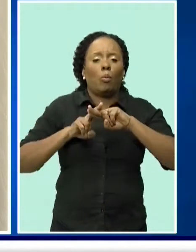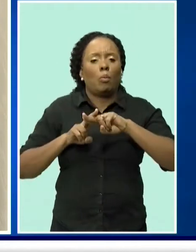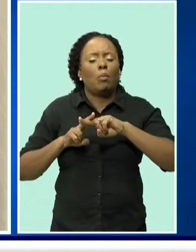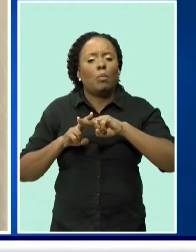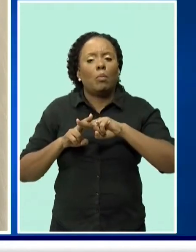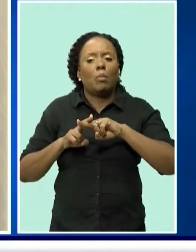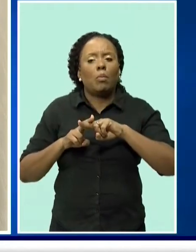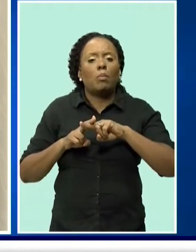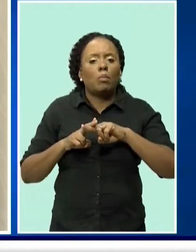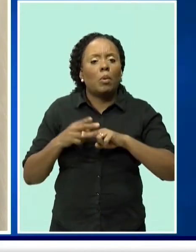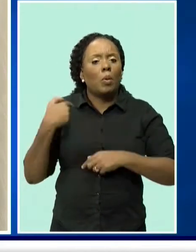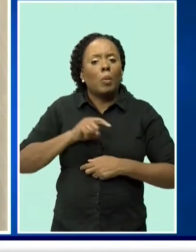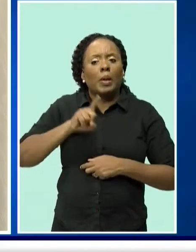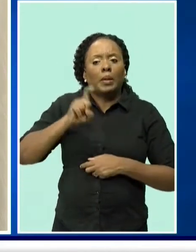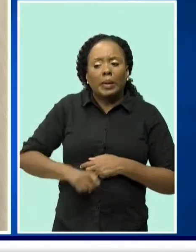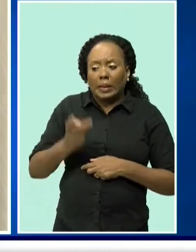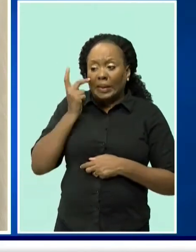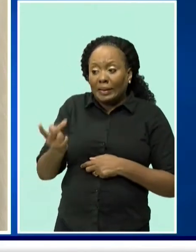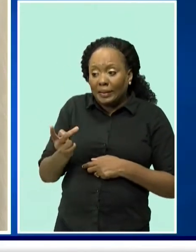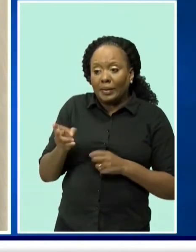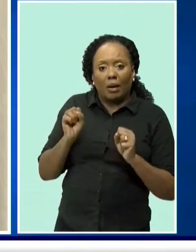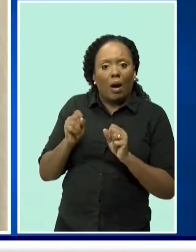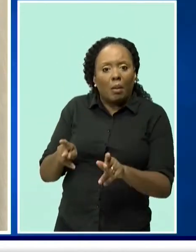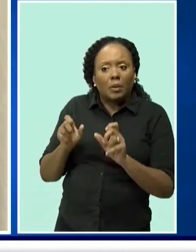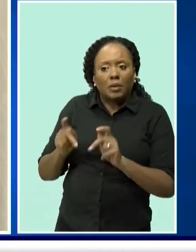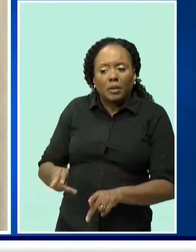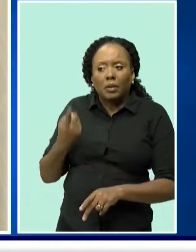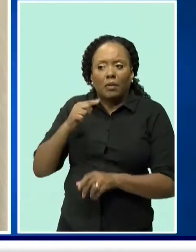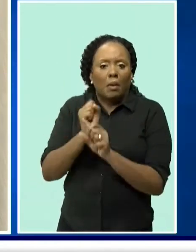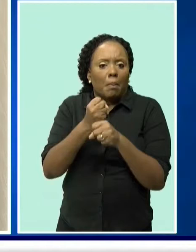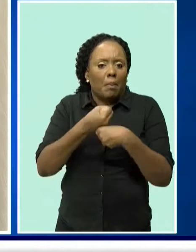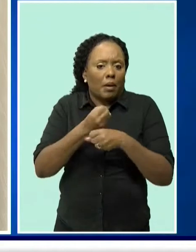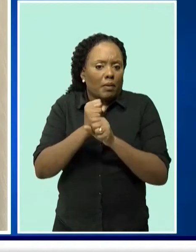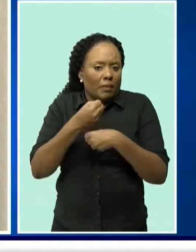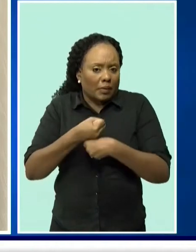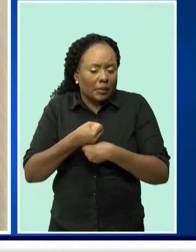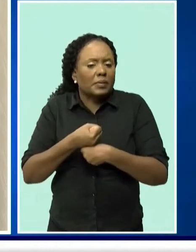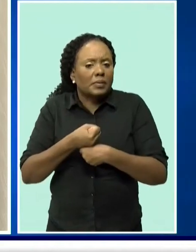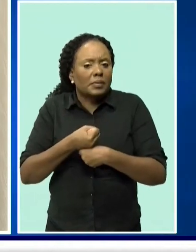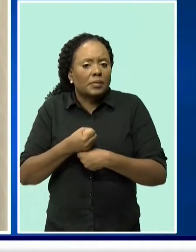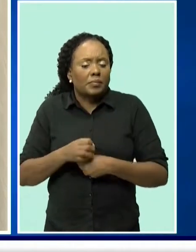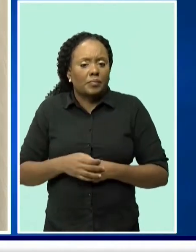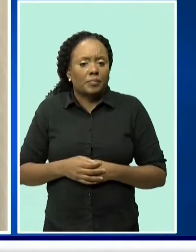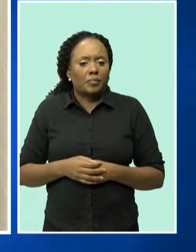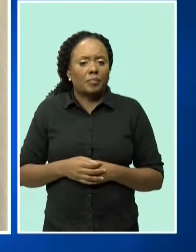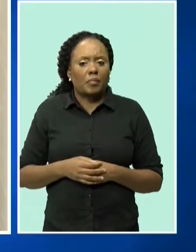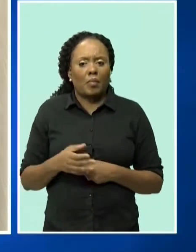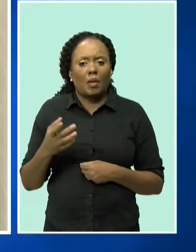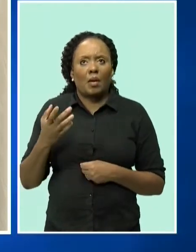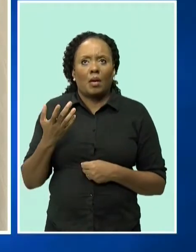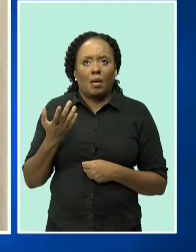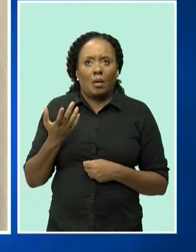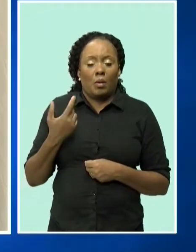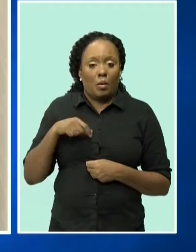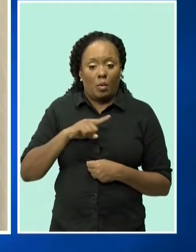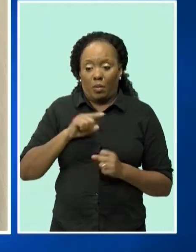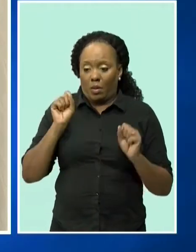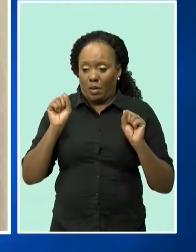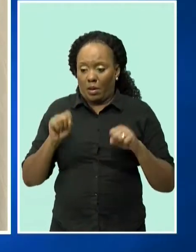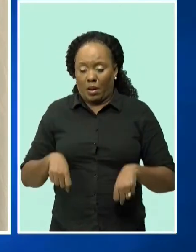at the opportunities that are available to us in manufacturing, so that we can then take the primary